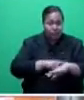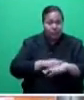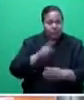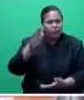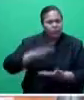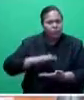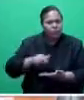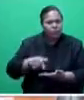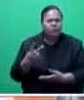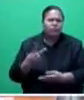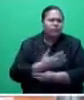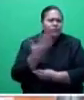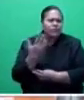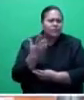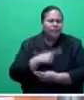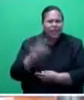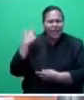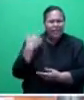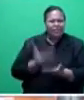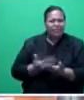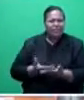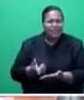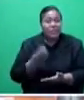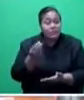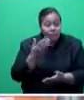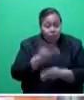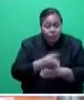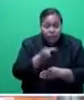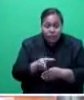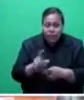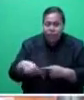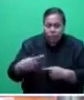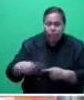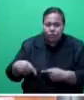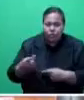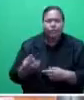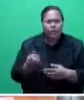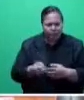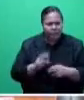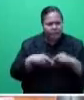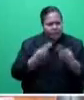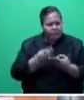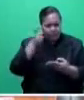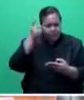demand, some workers are actually still taking family care leave